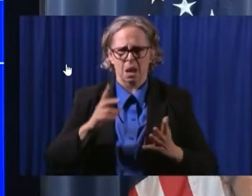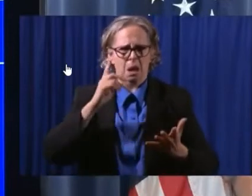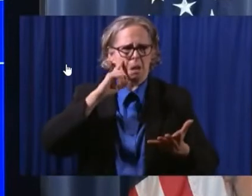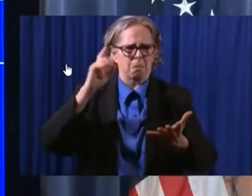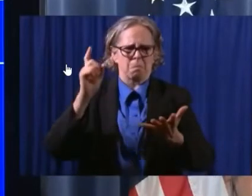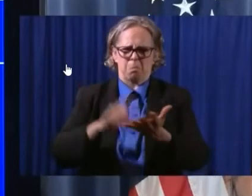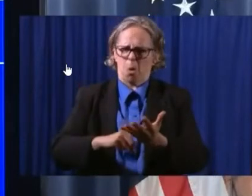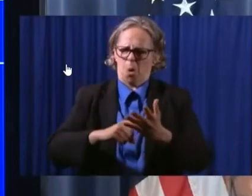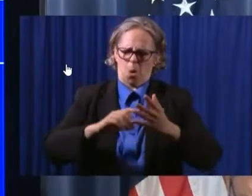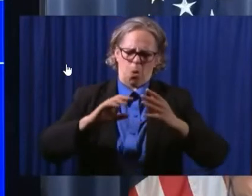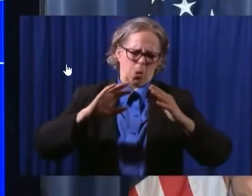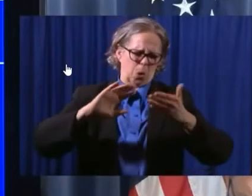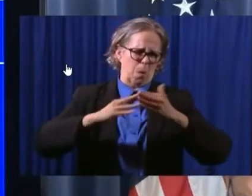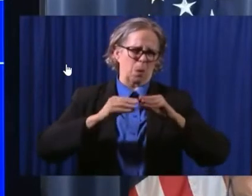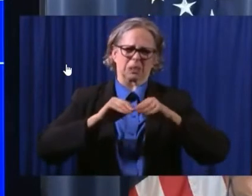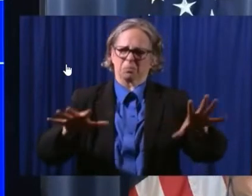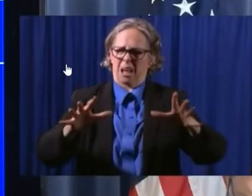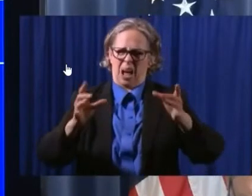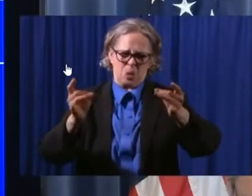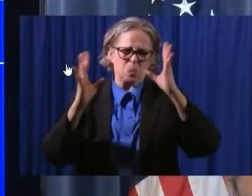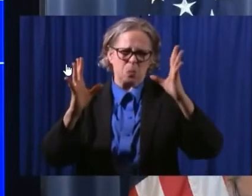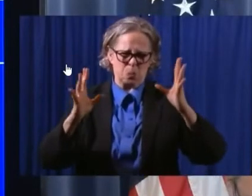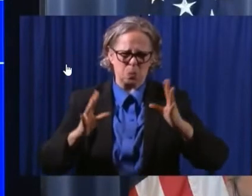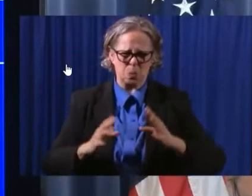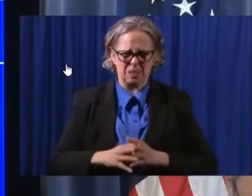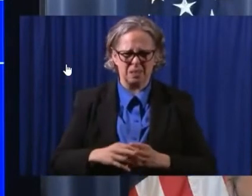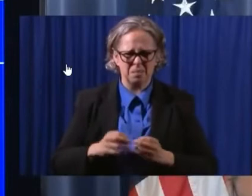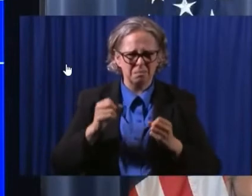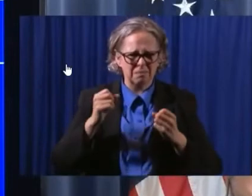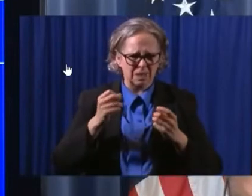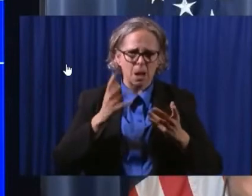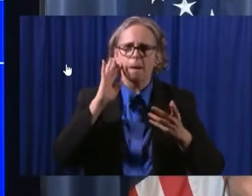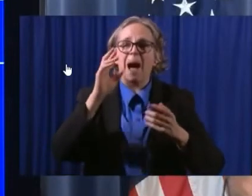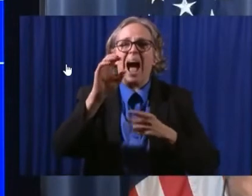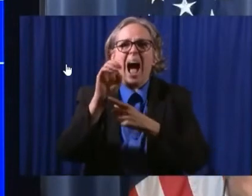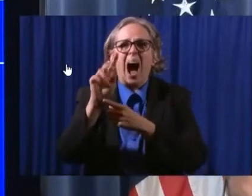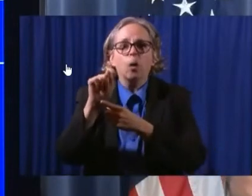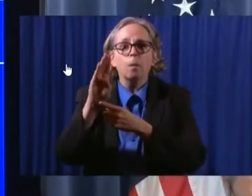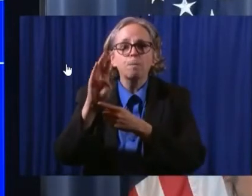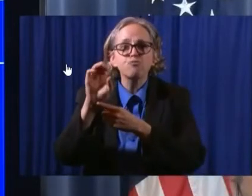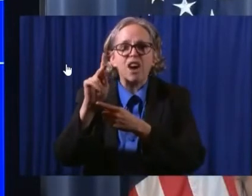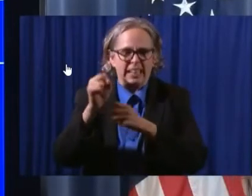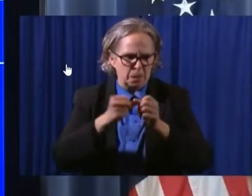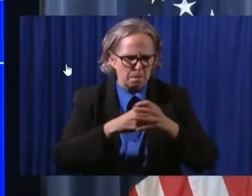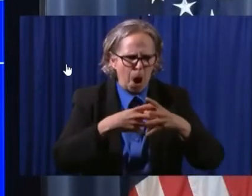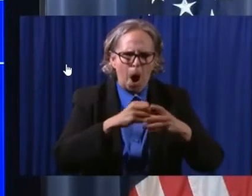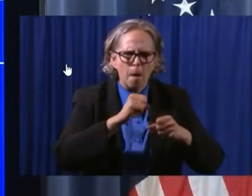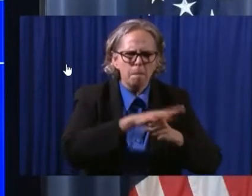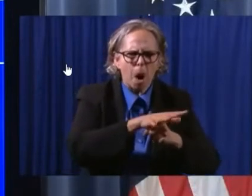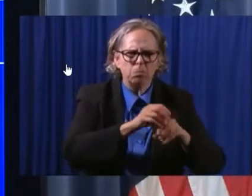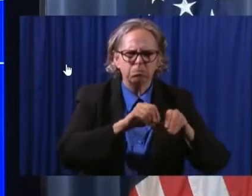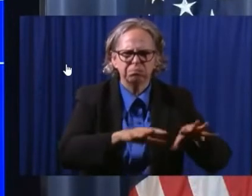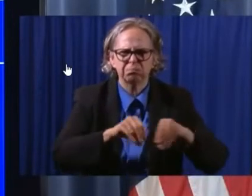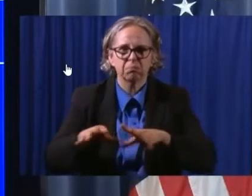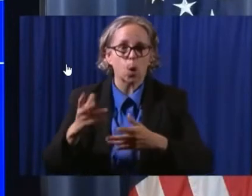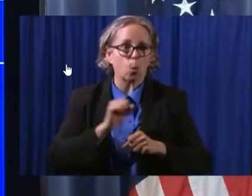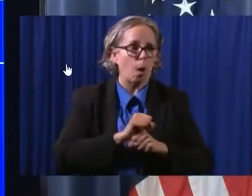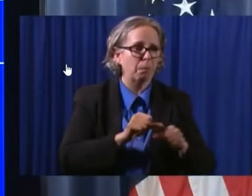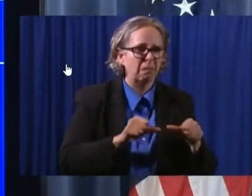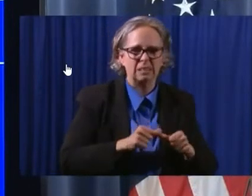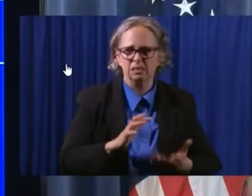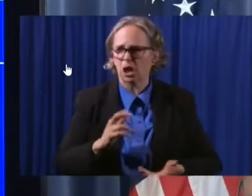are typically multiple outbreaks at any given time in different settings, such as workplaces, social settings, long-term care